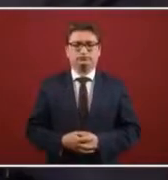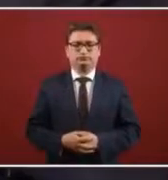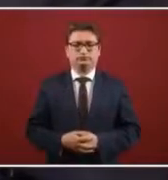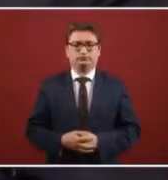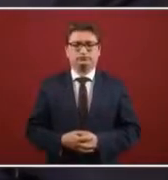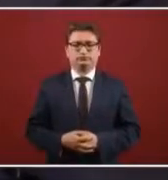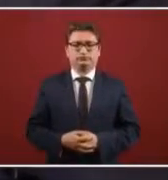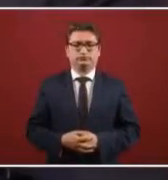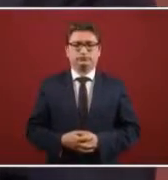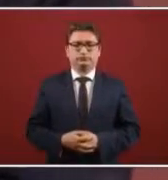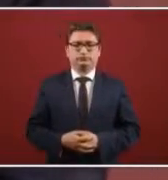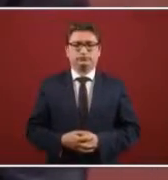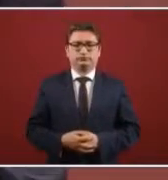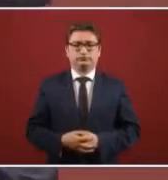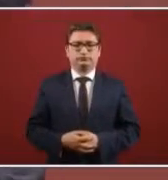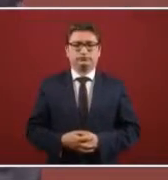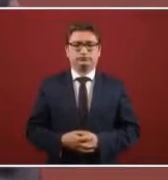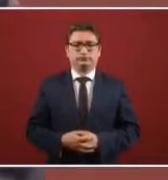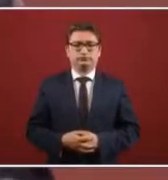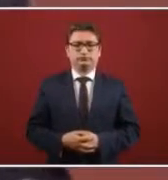date.